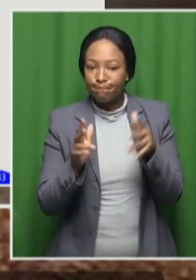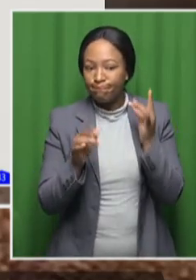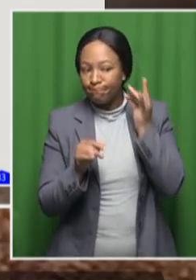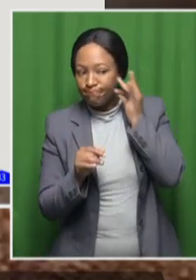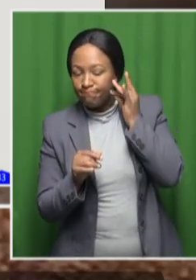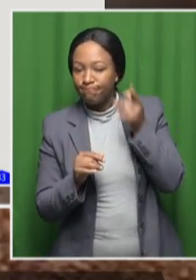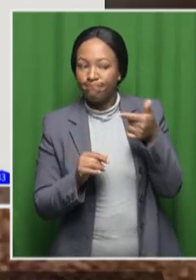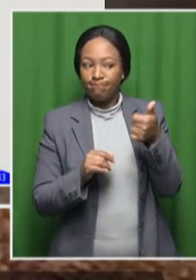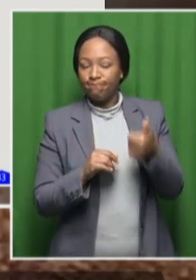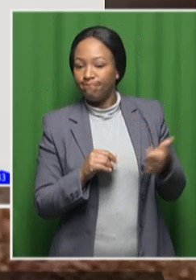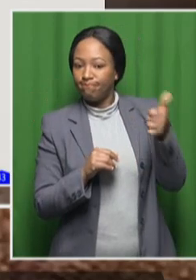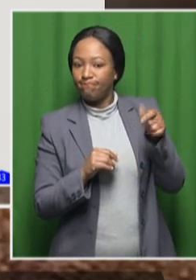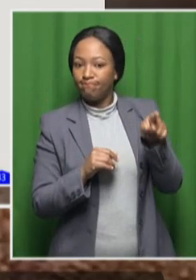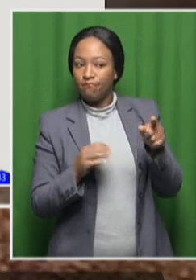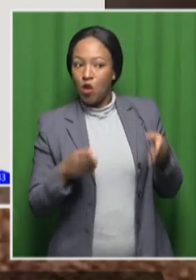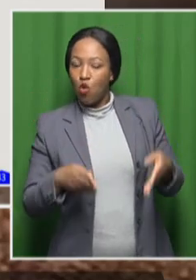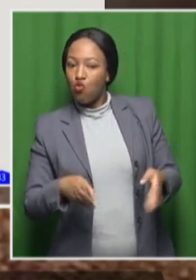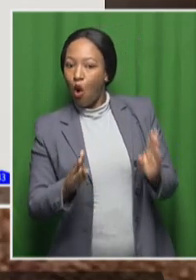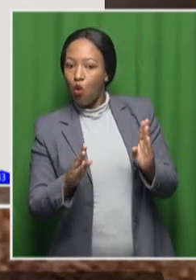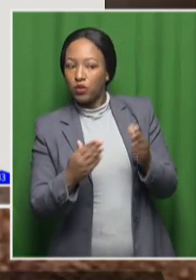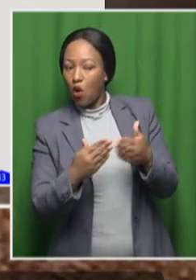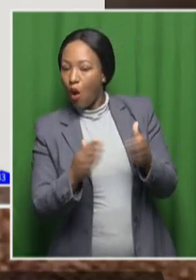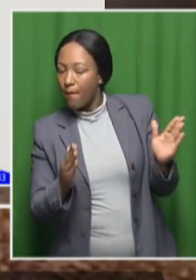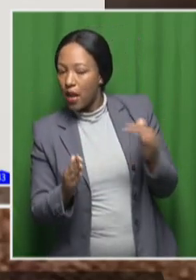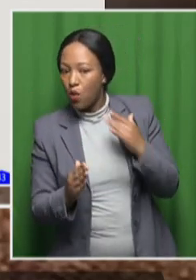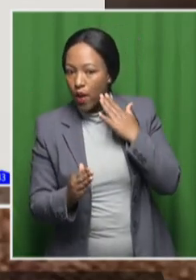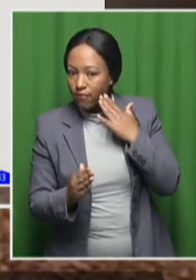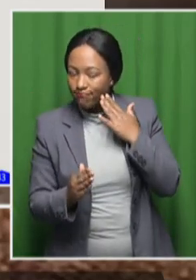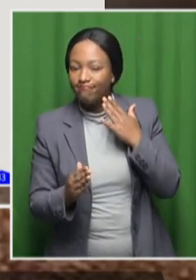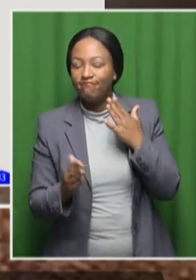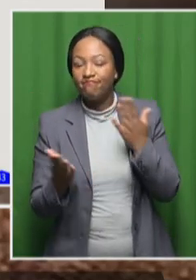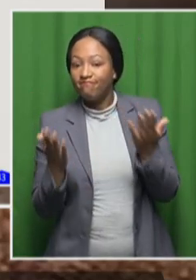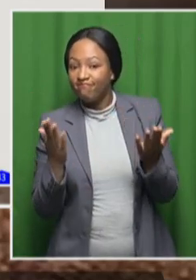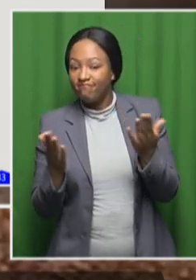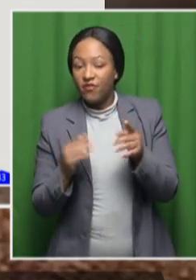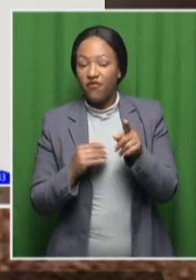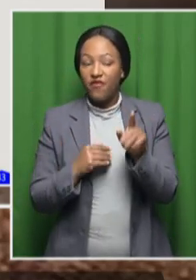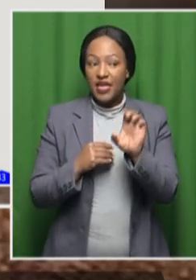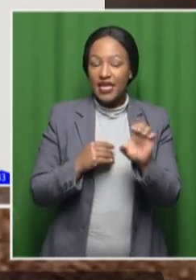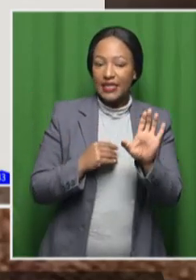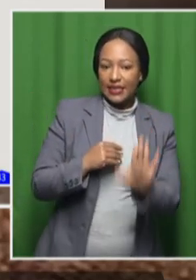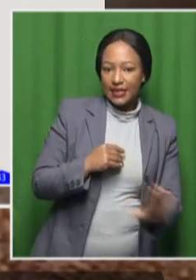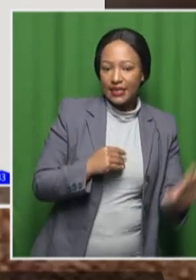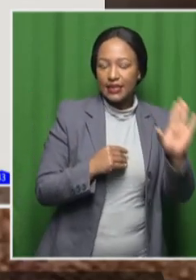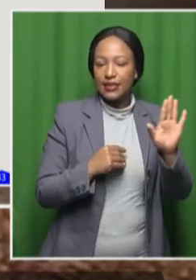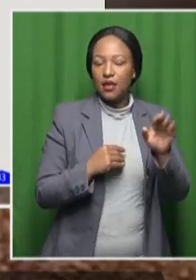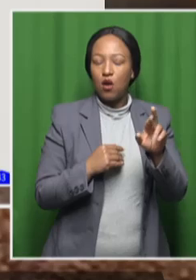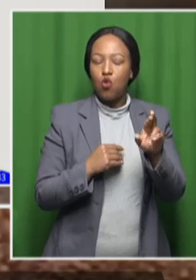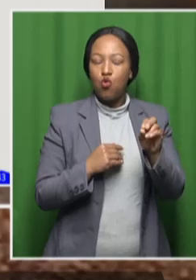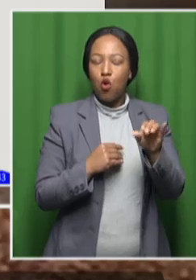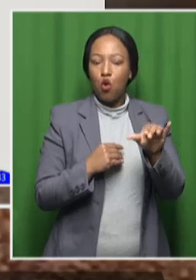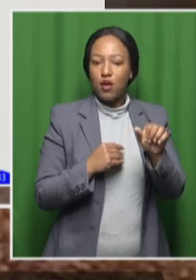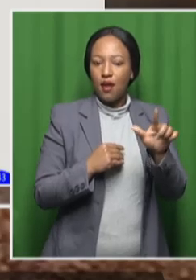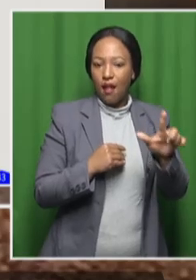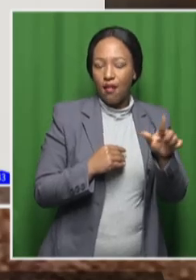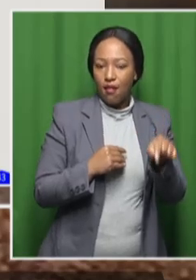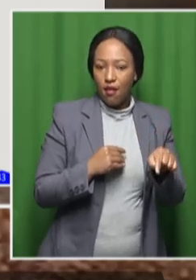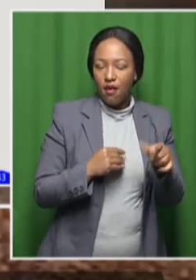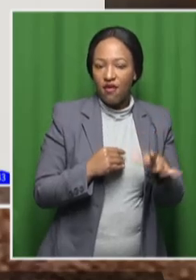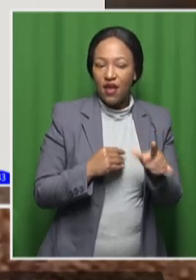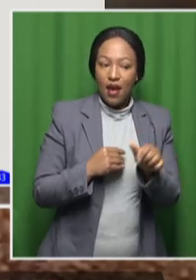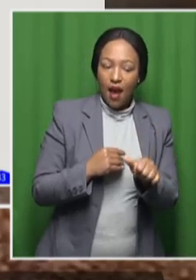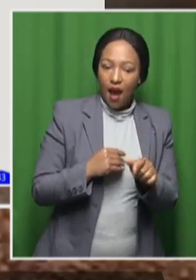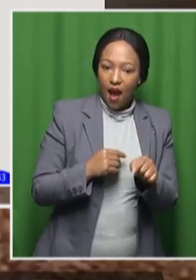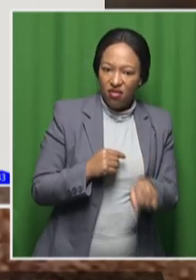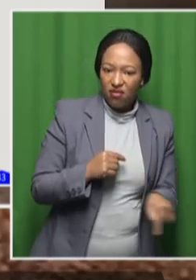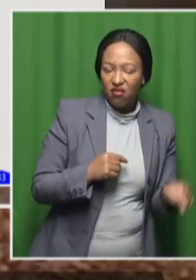officials as to when that route will be reopened. But in the meantime, if you're east of Royales, you've got to sort of cut back through Betty's, Claymont, up